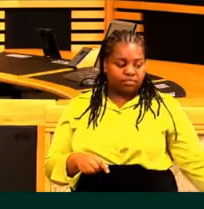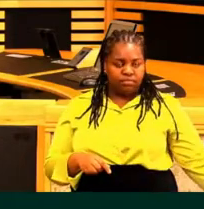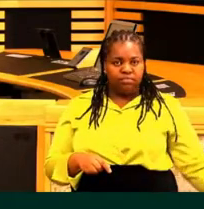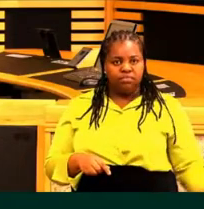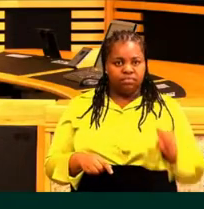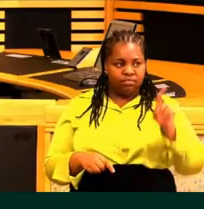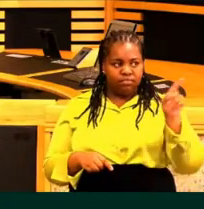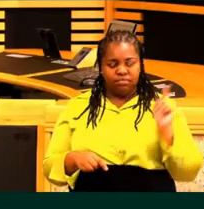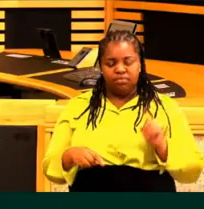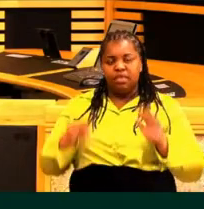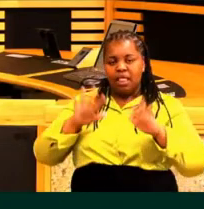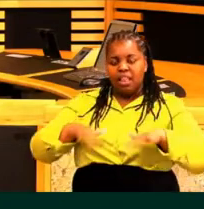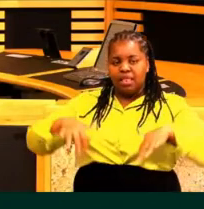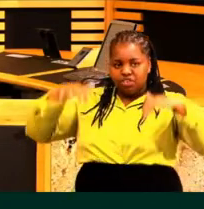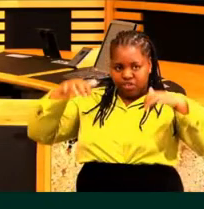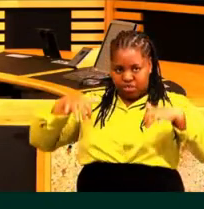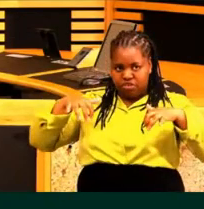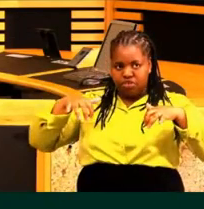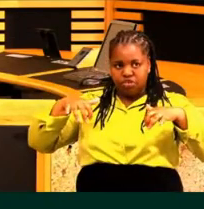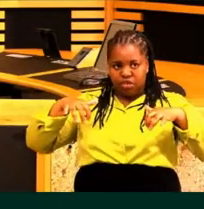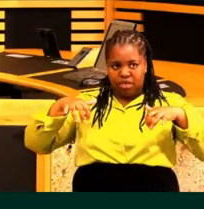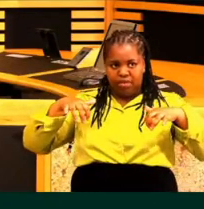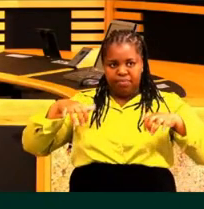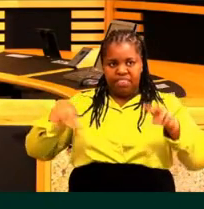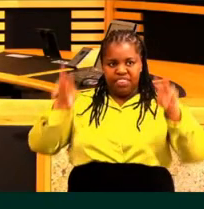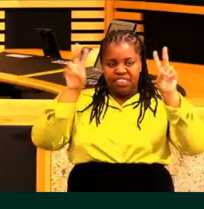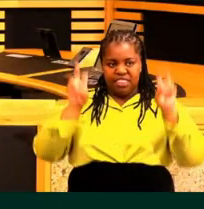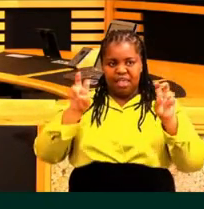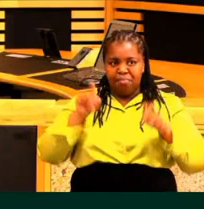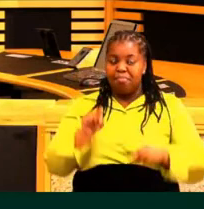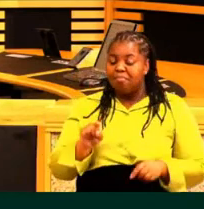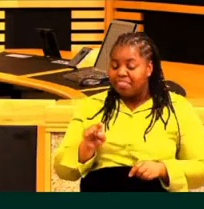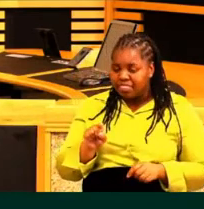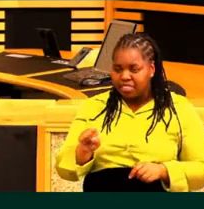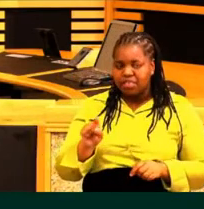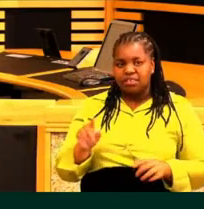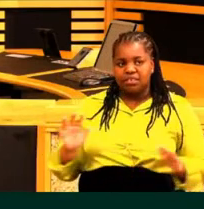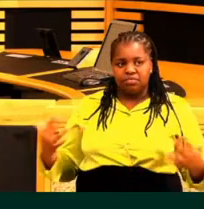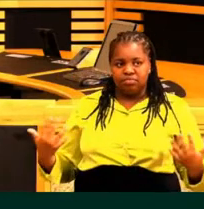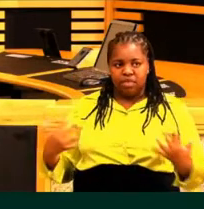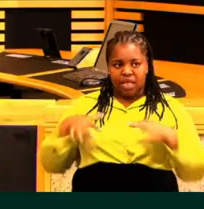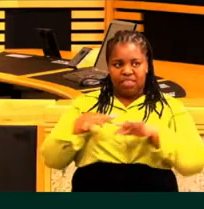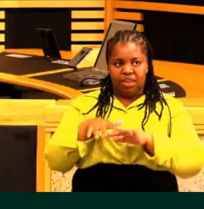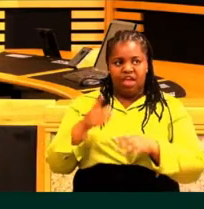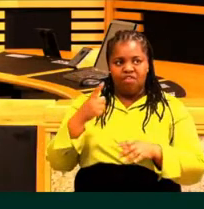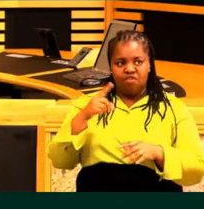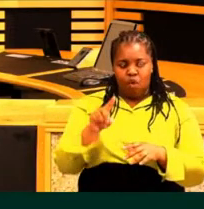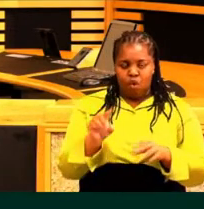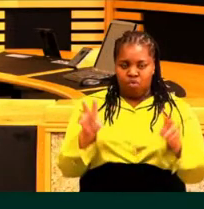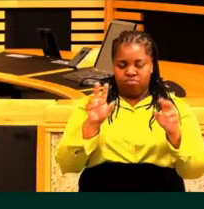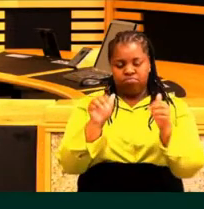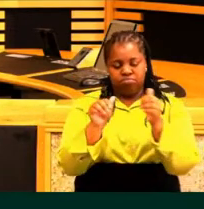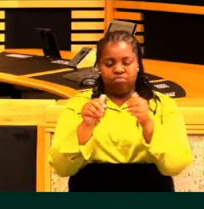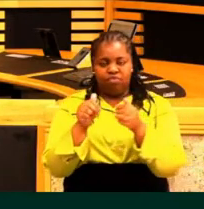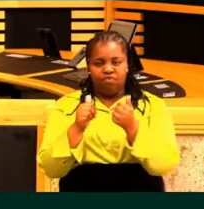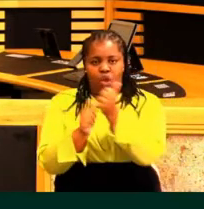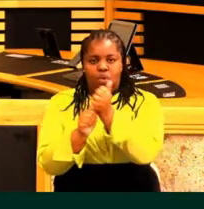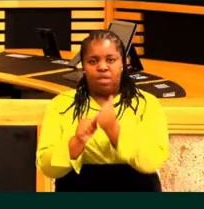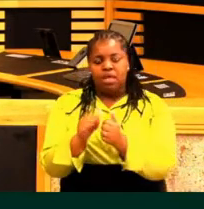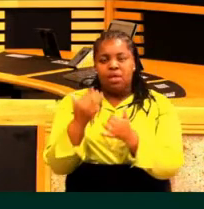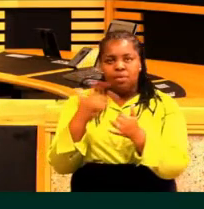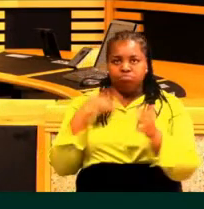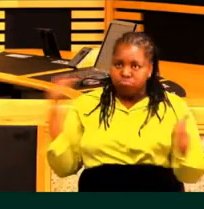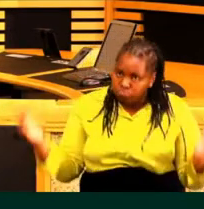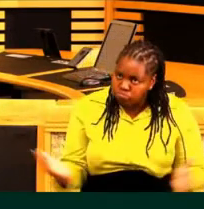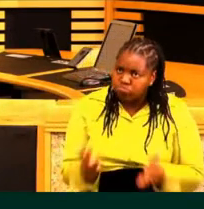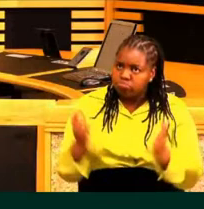Eastern Cape legislature themed this Gathering under the following theme encouraging a